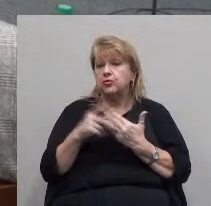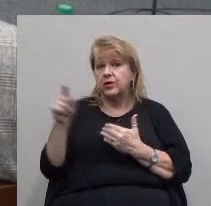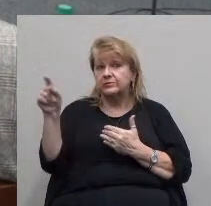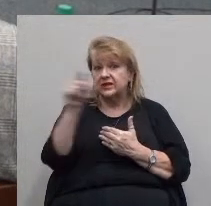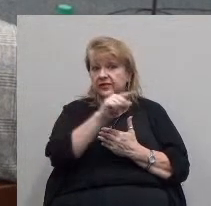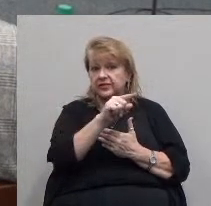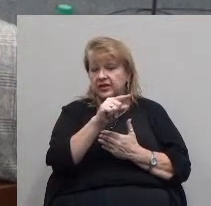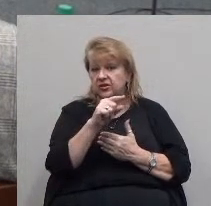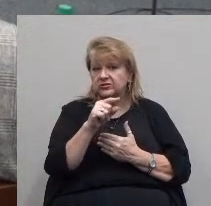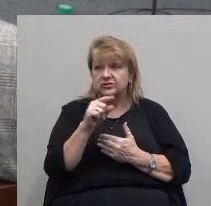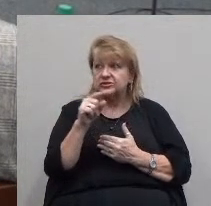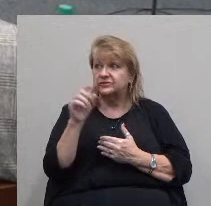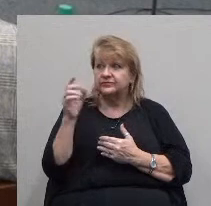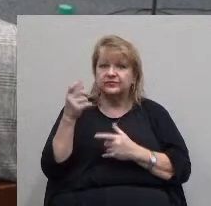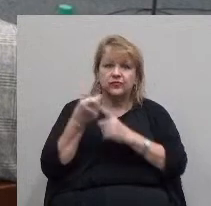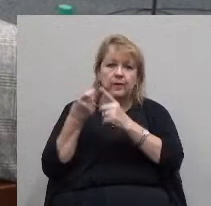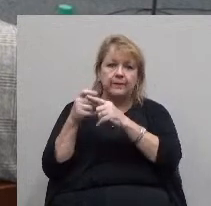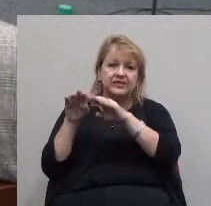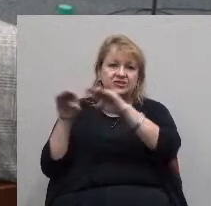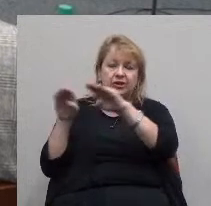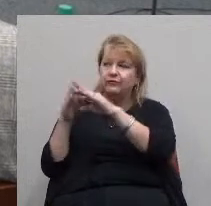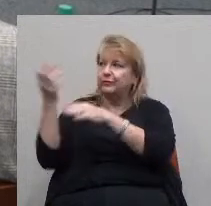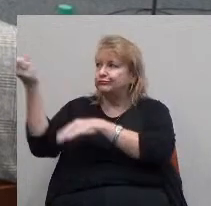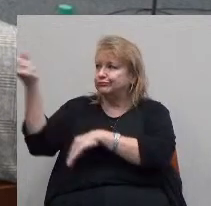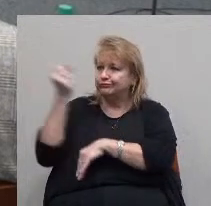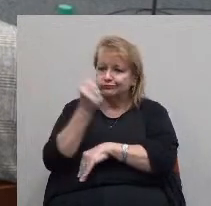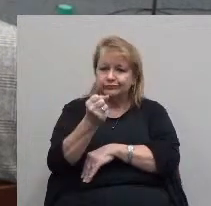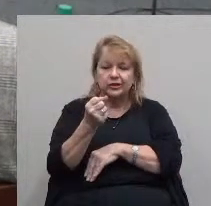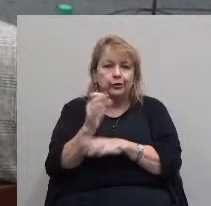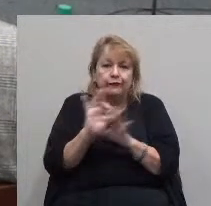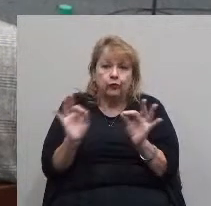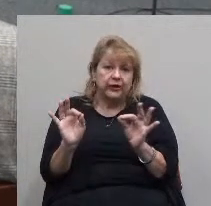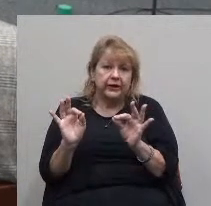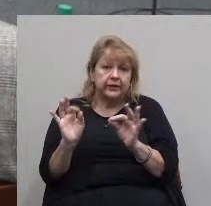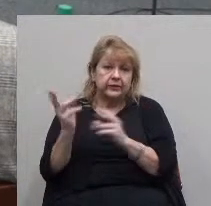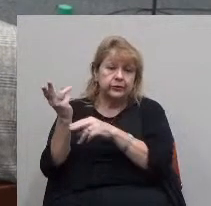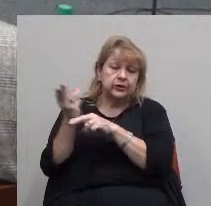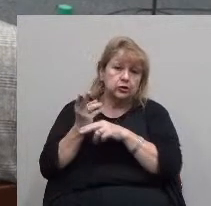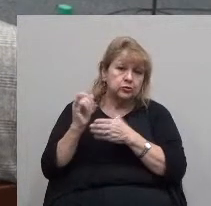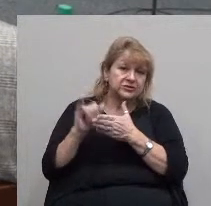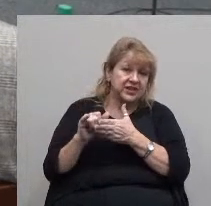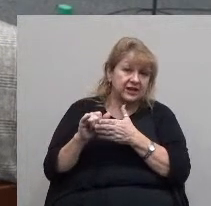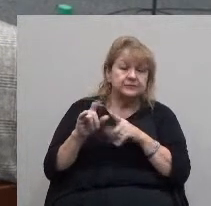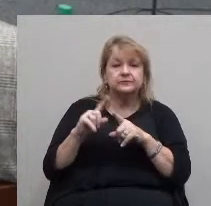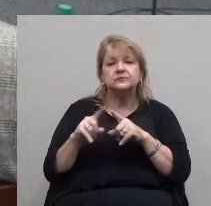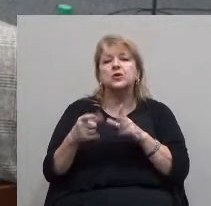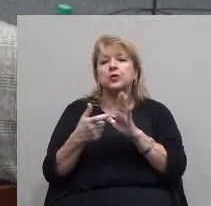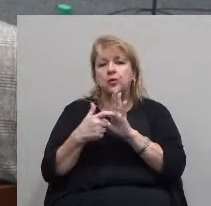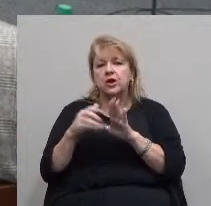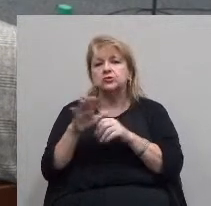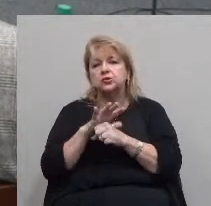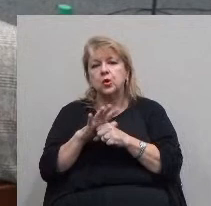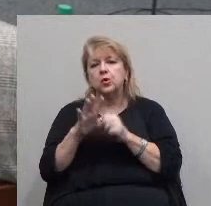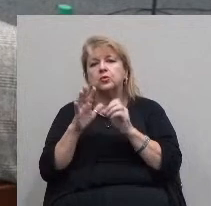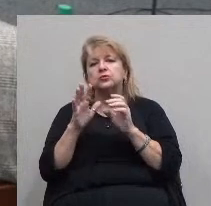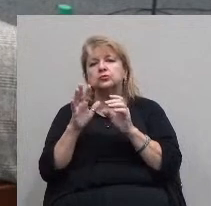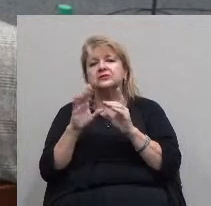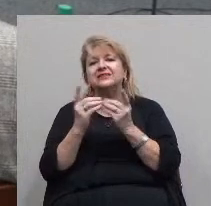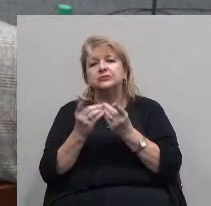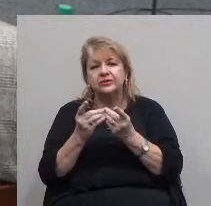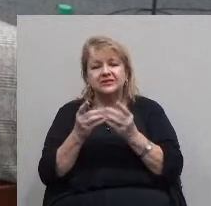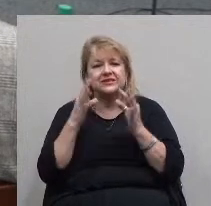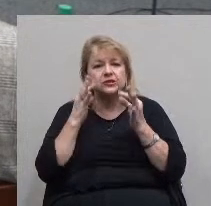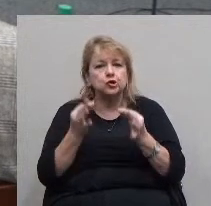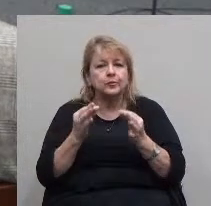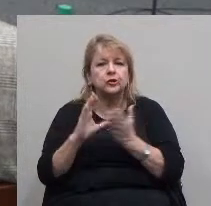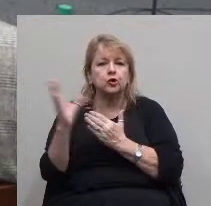I believe are just off the shelf. Some are even free in some instances, but it would require the local districts to determine what curriculum they like